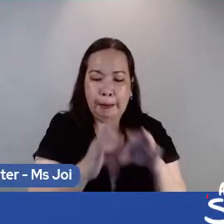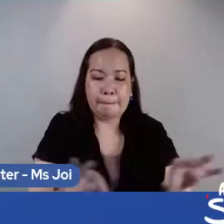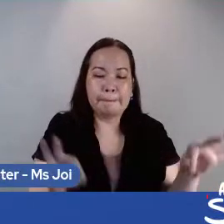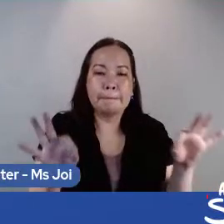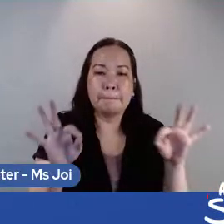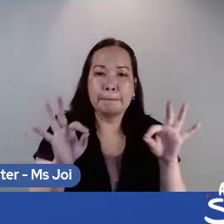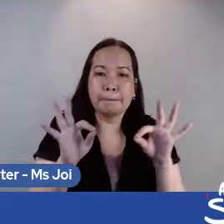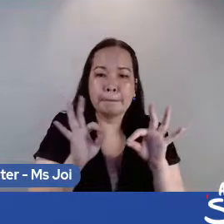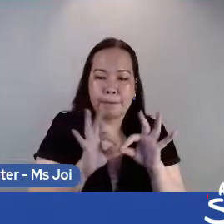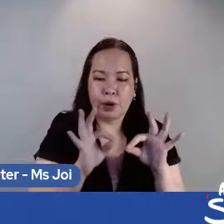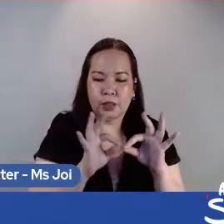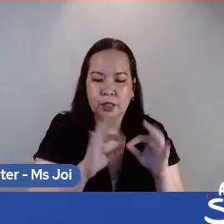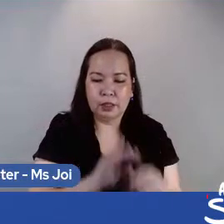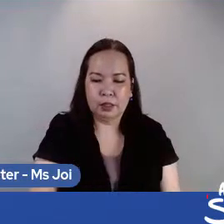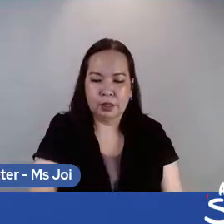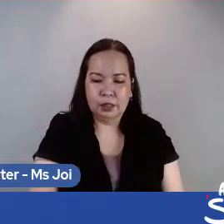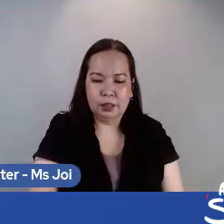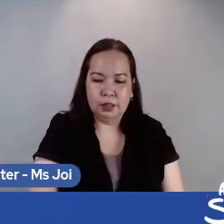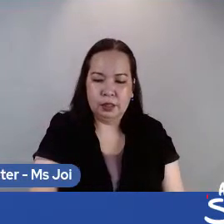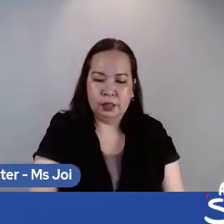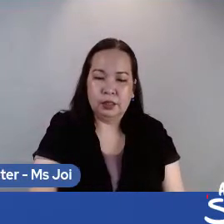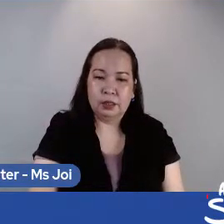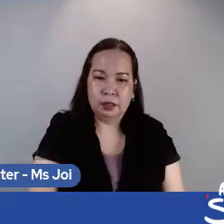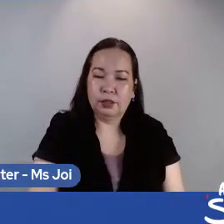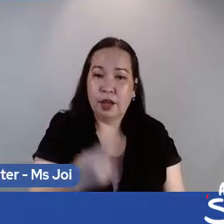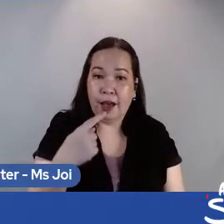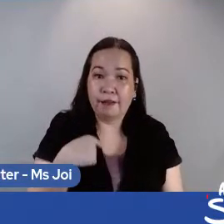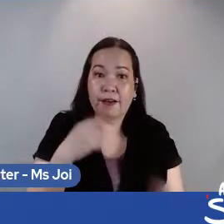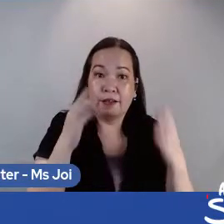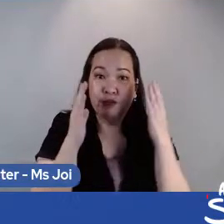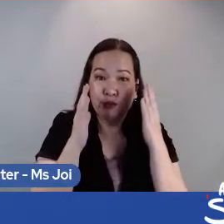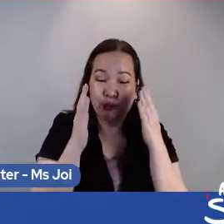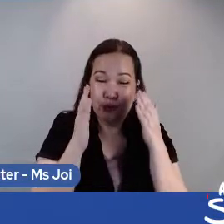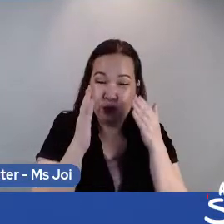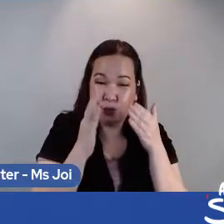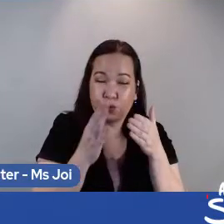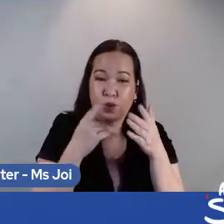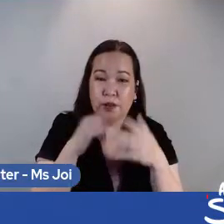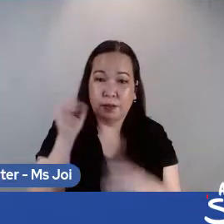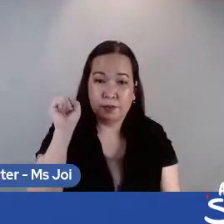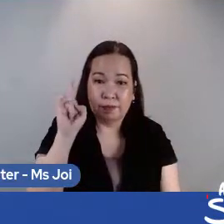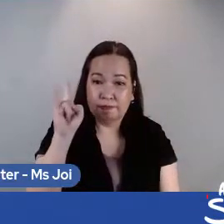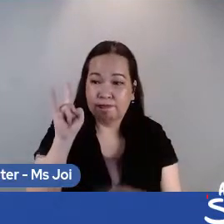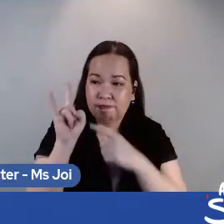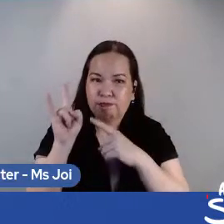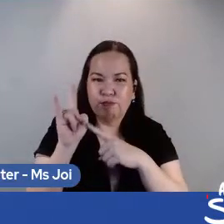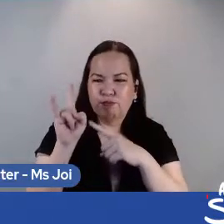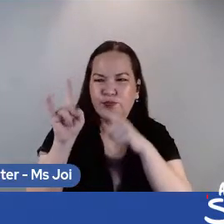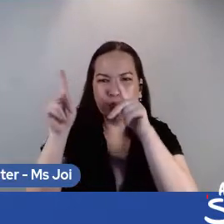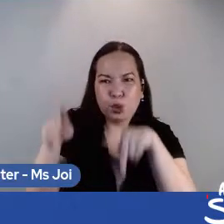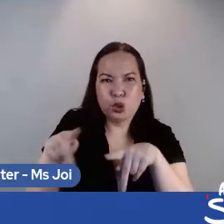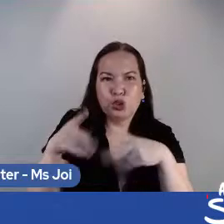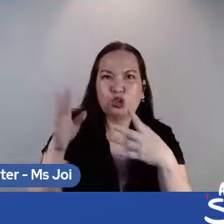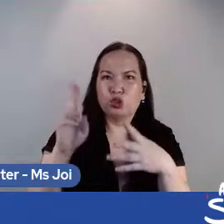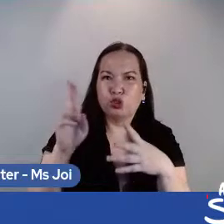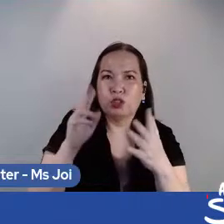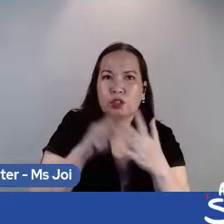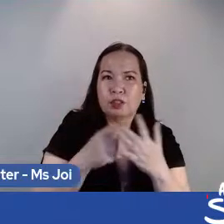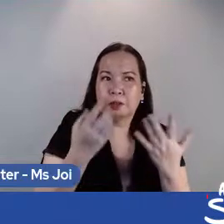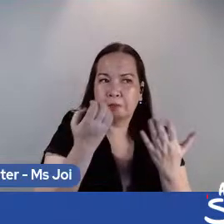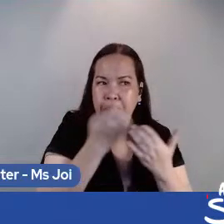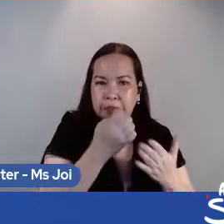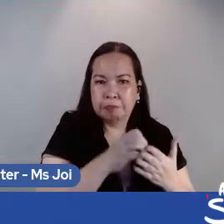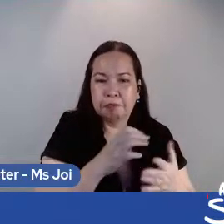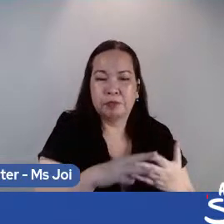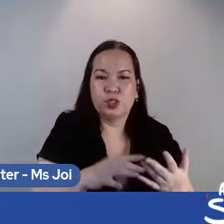exercise. And there's always been a focus on advertising because, based on candidates' own campaign expenditure reports, advertising takes up a